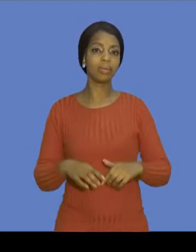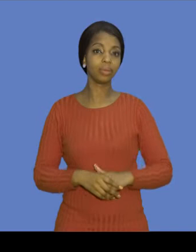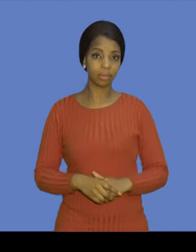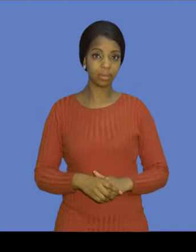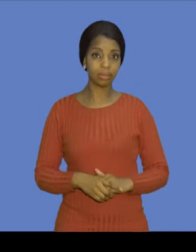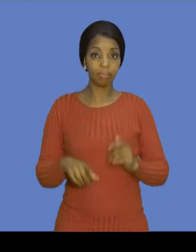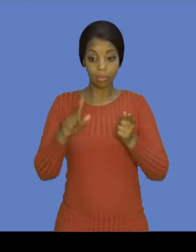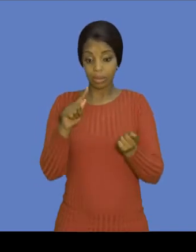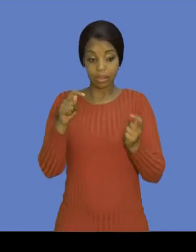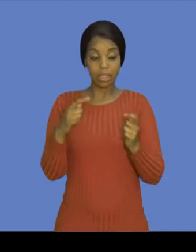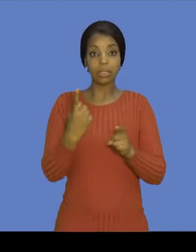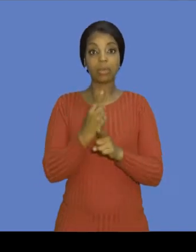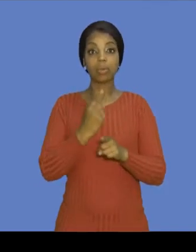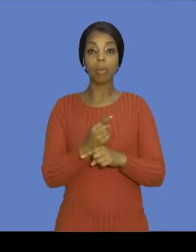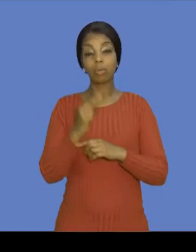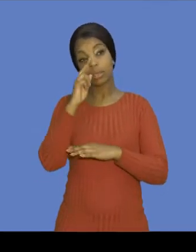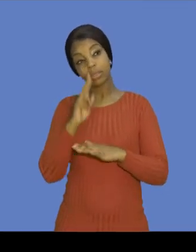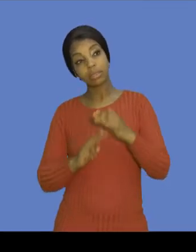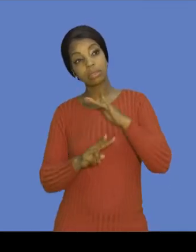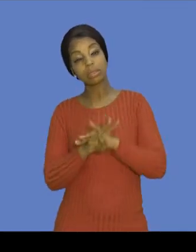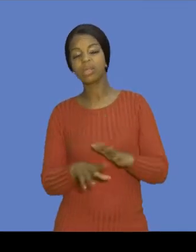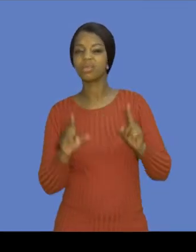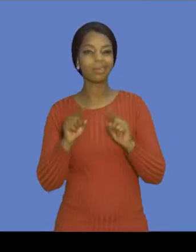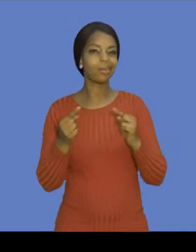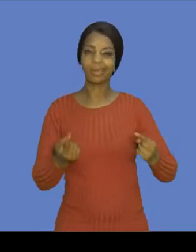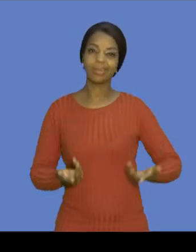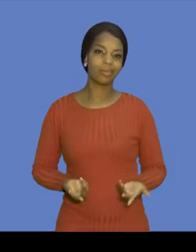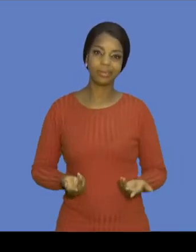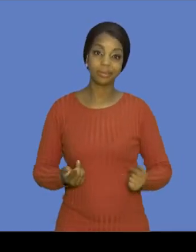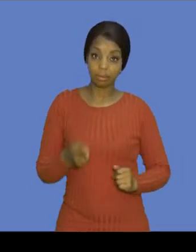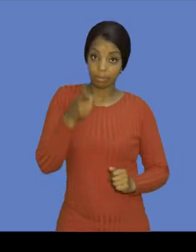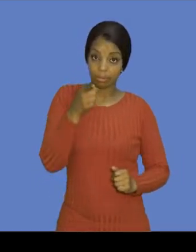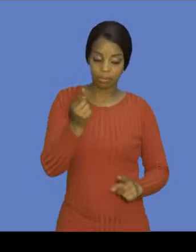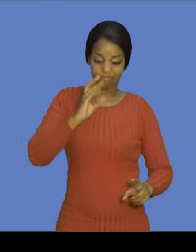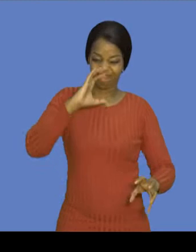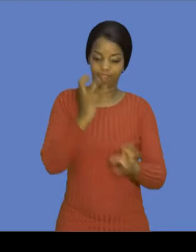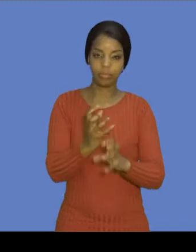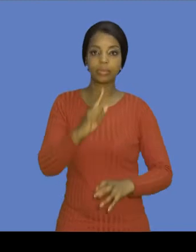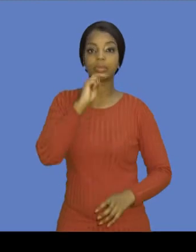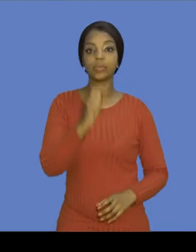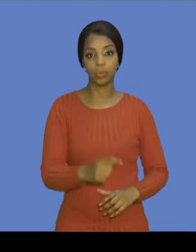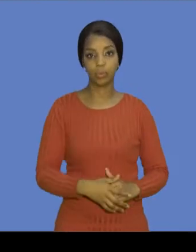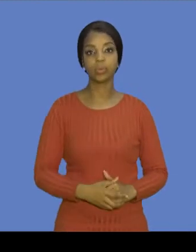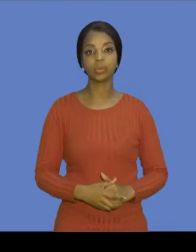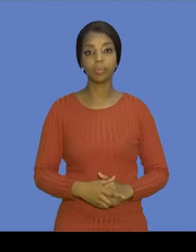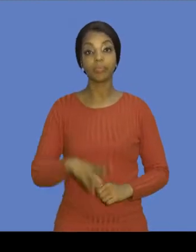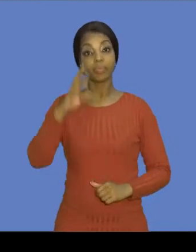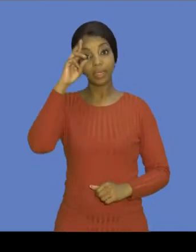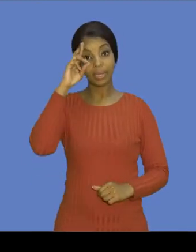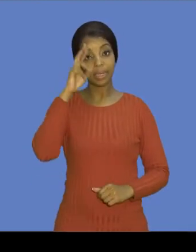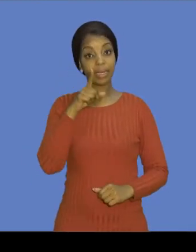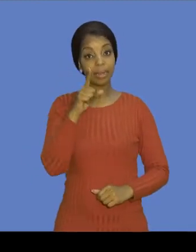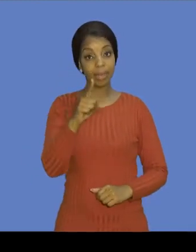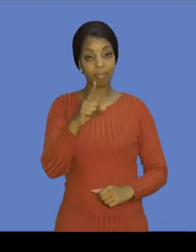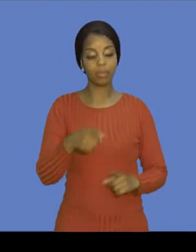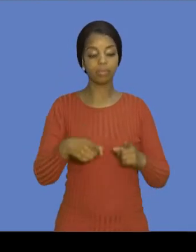that. Then changes cannot always be predicted. So this is one thing that is very difficult to do here. Remember,